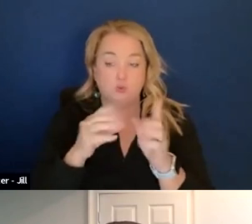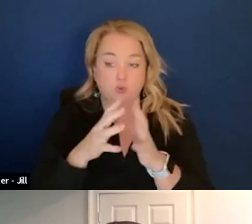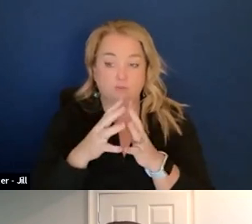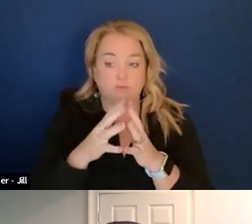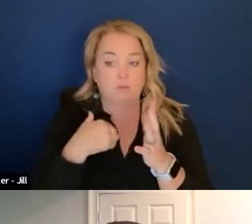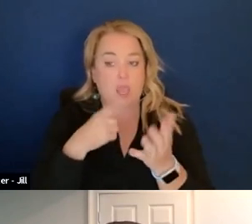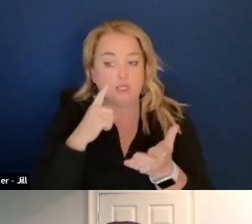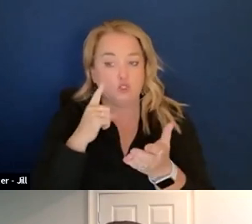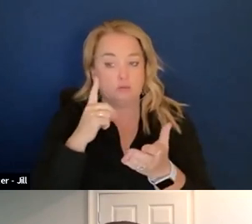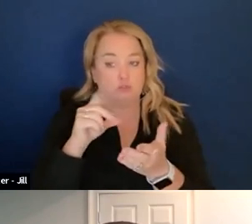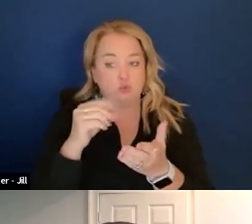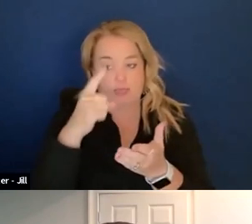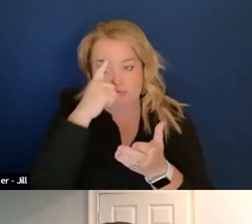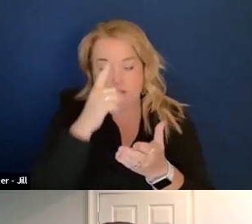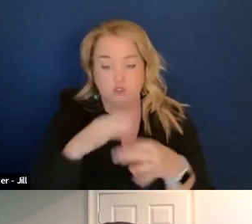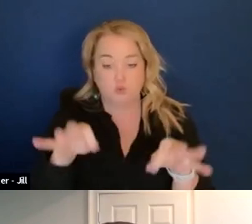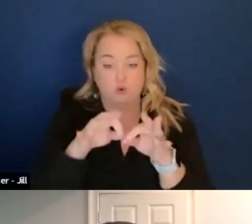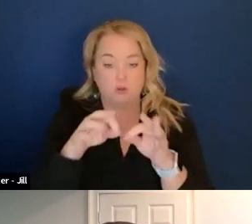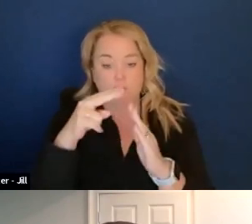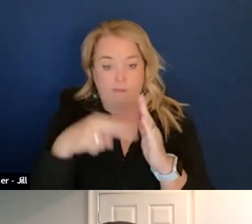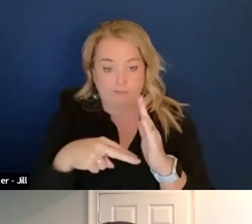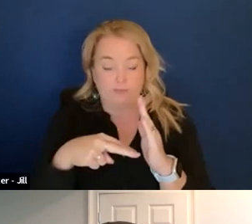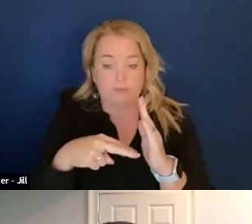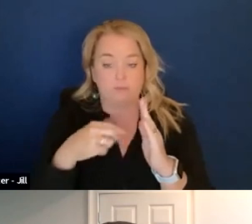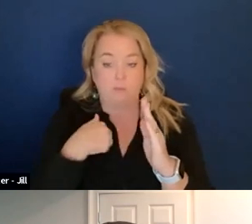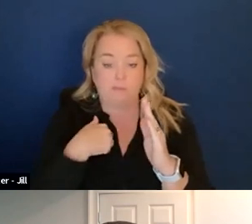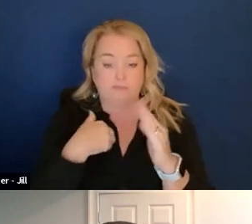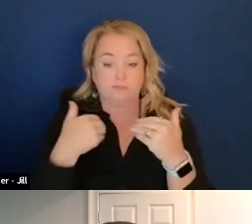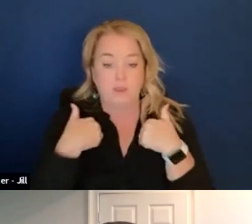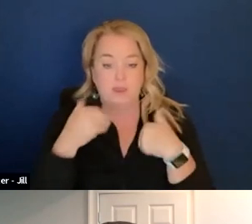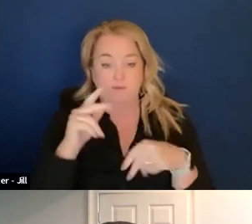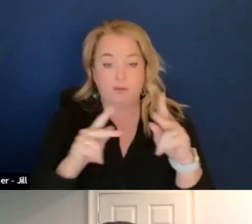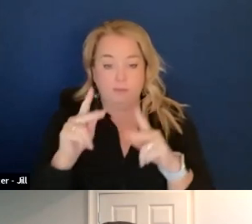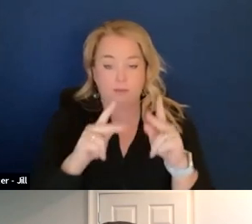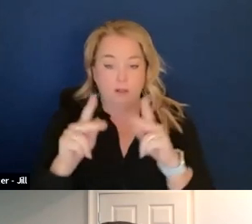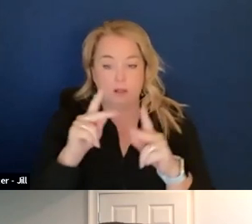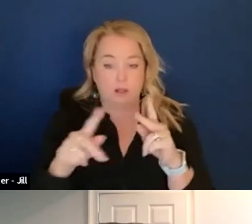But I do think it's worth taking a look at and having folks opine